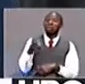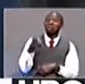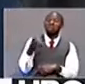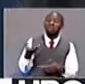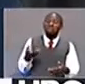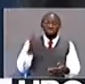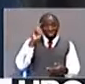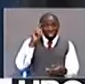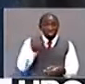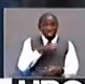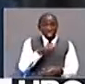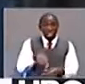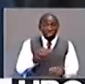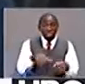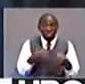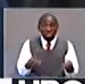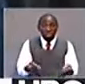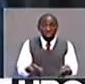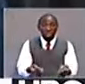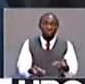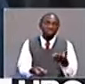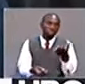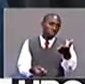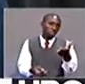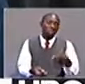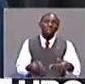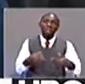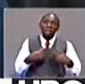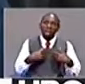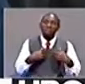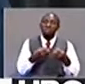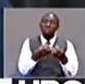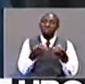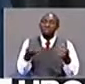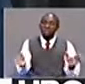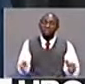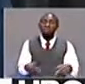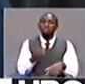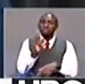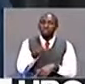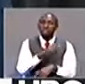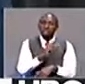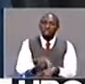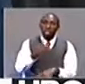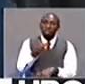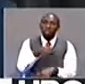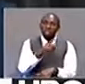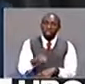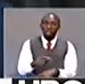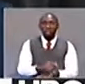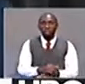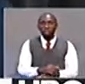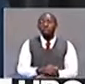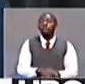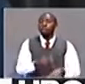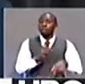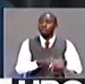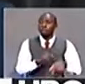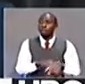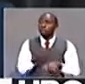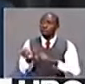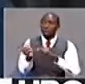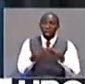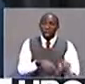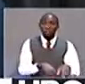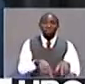mistakes. Actually, they are given 7 sins per day, according to our belief. But when they come out to utter what